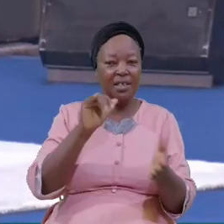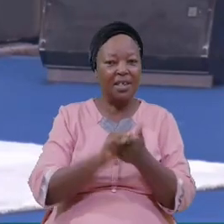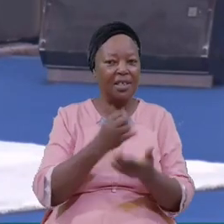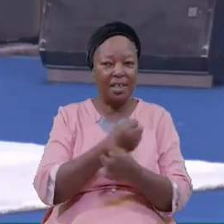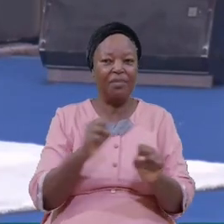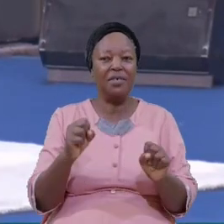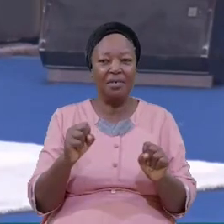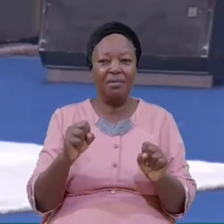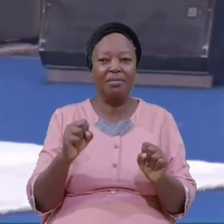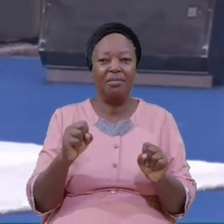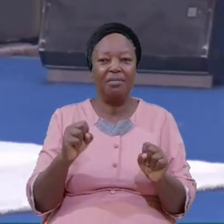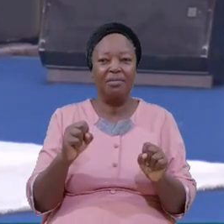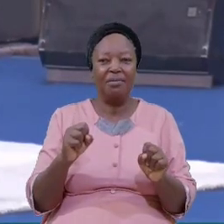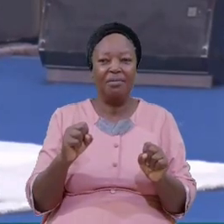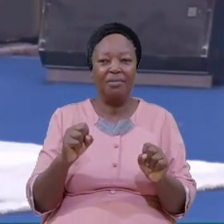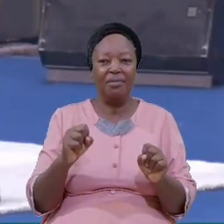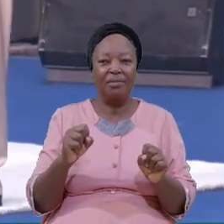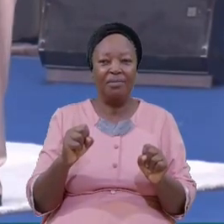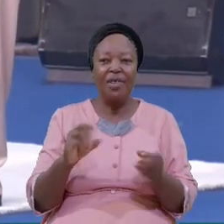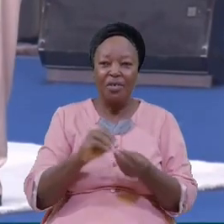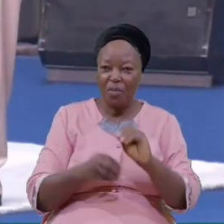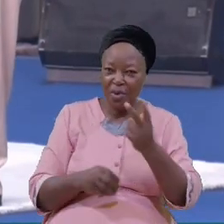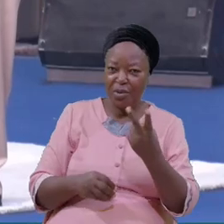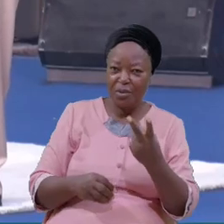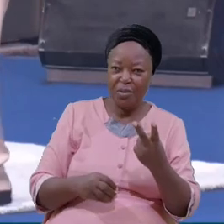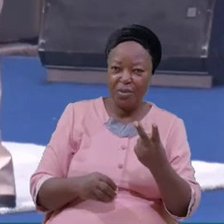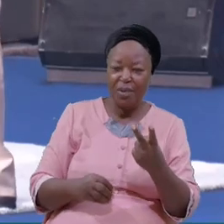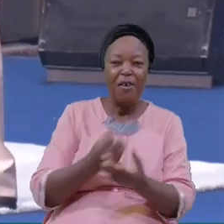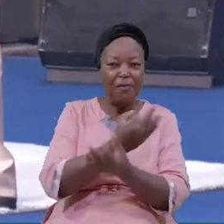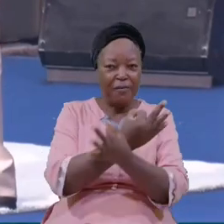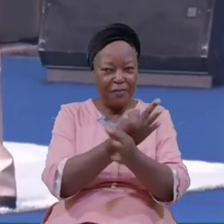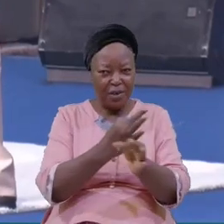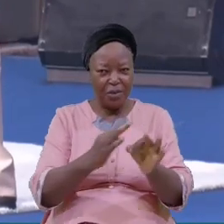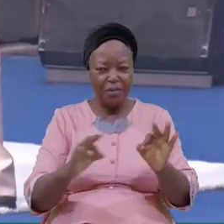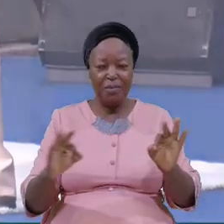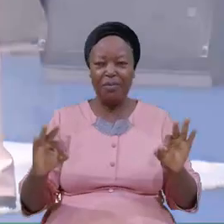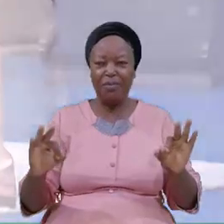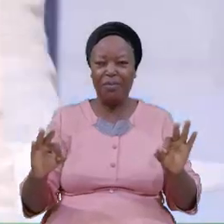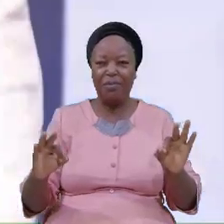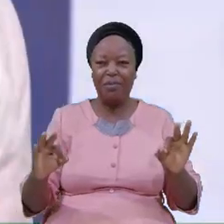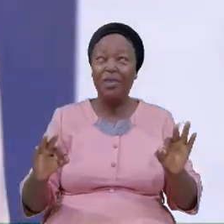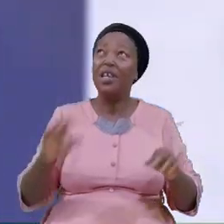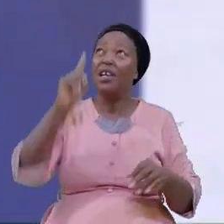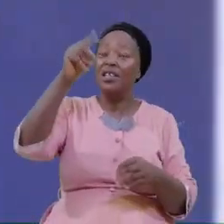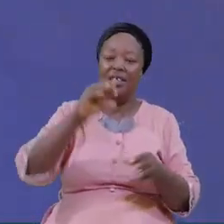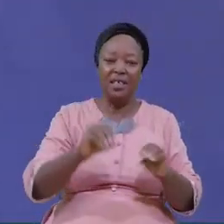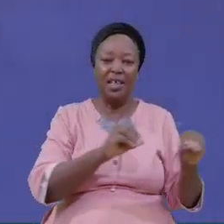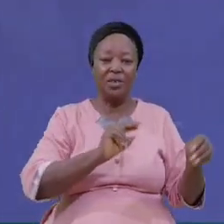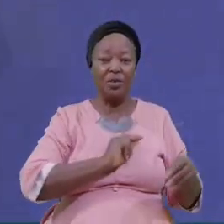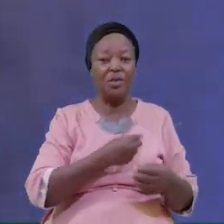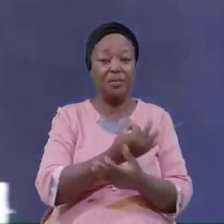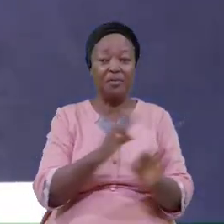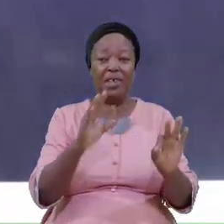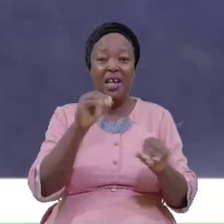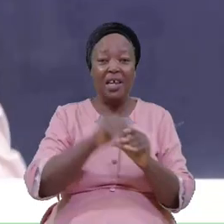est donc dans ce salut. Number two. Deuxièmement, freedom. La libération. It sets us free. Il nous affranchit. In our hearts. Dans nos